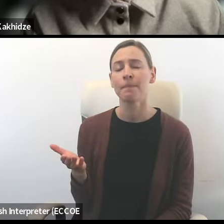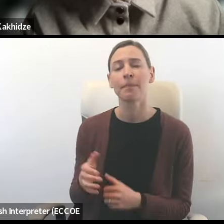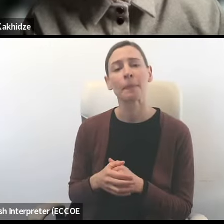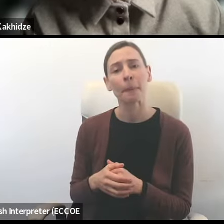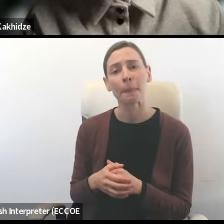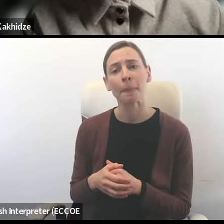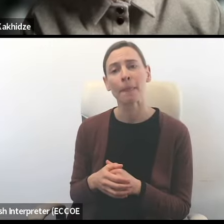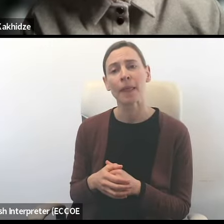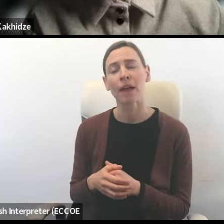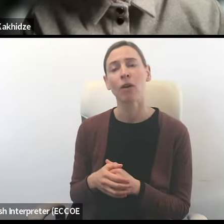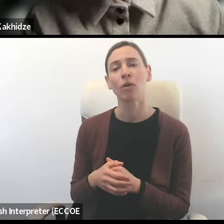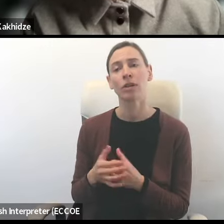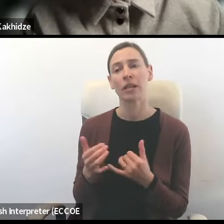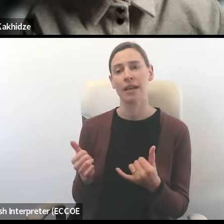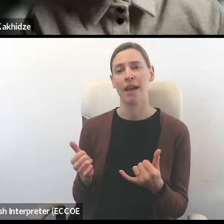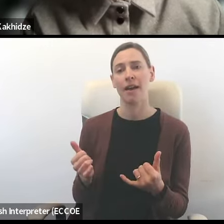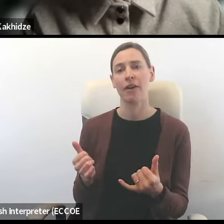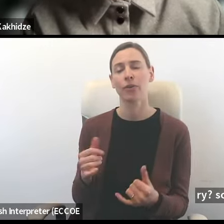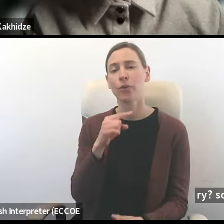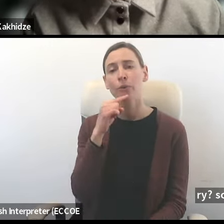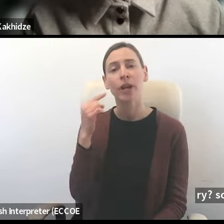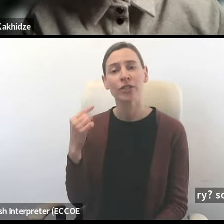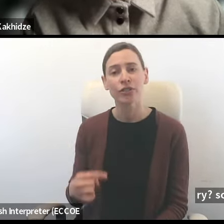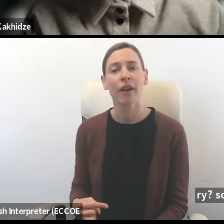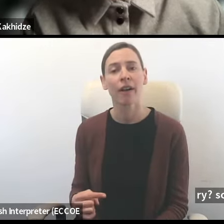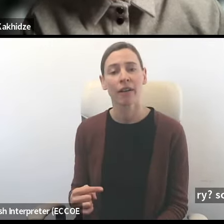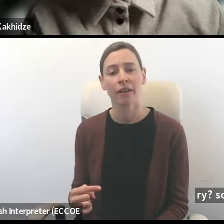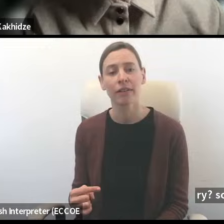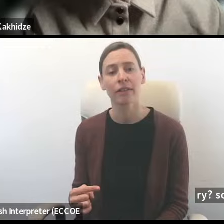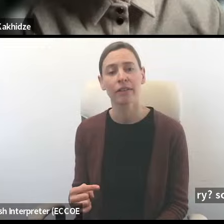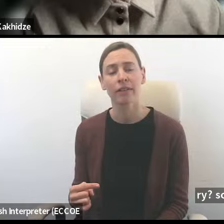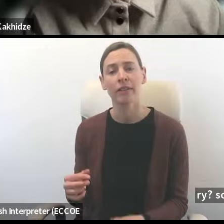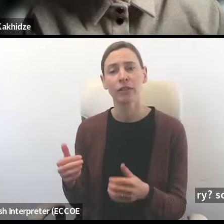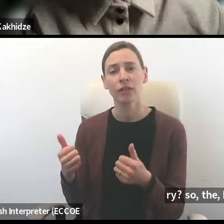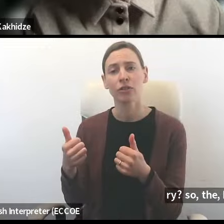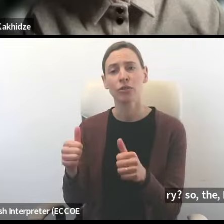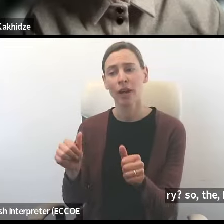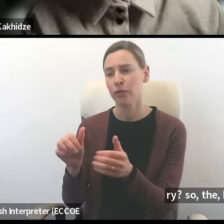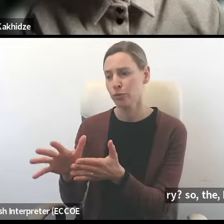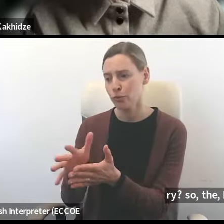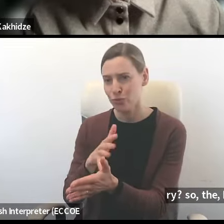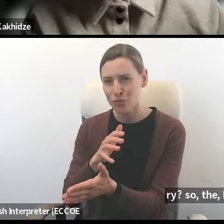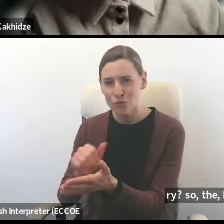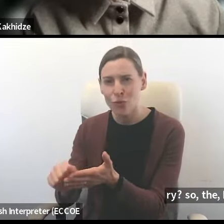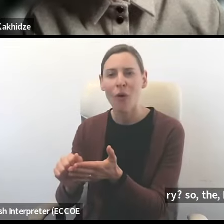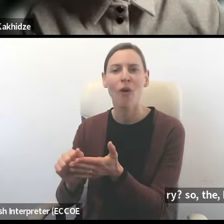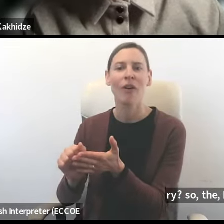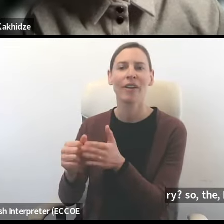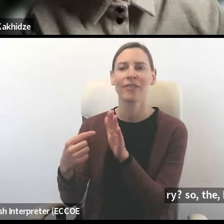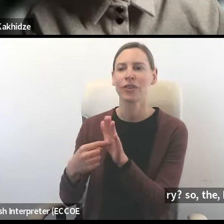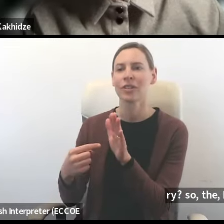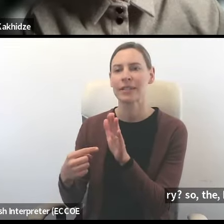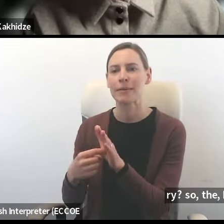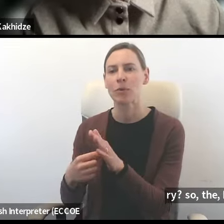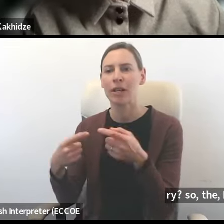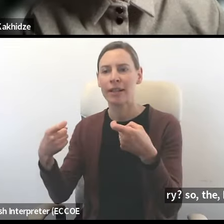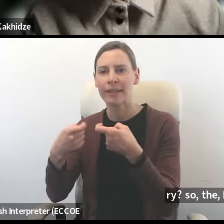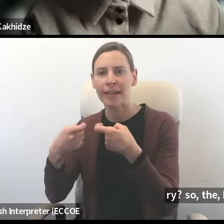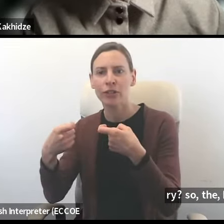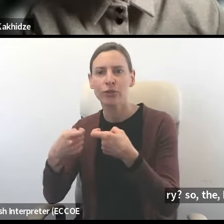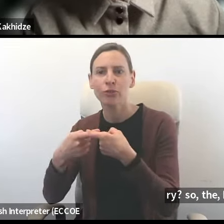Russia is now trying to destroy the infrastructure, like power plants,